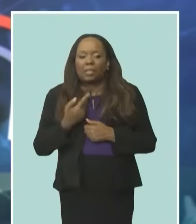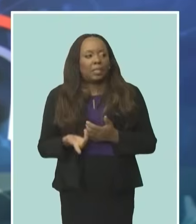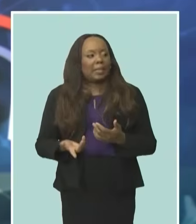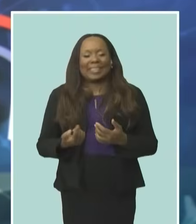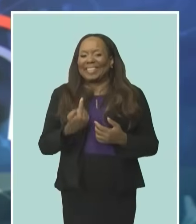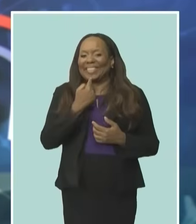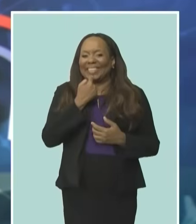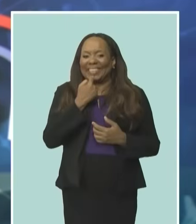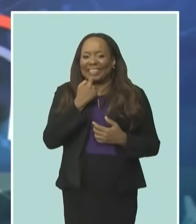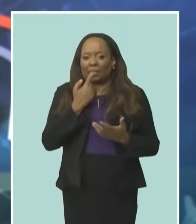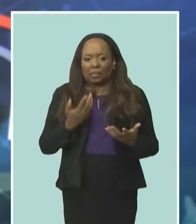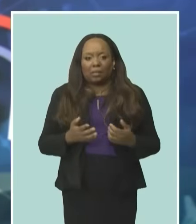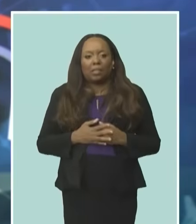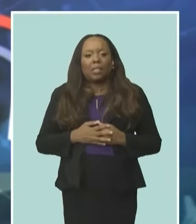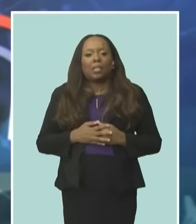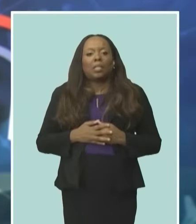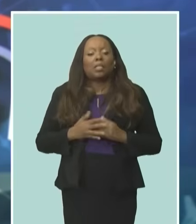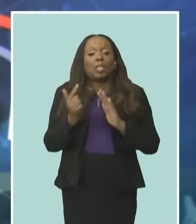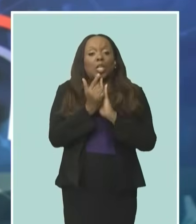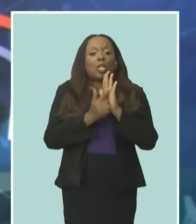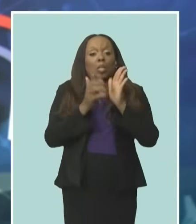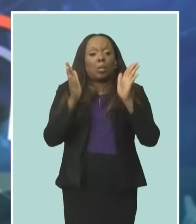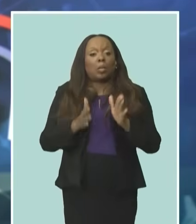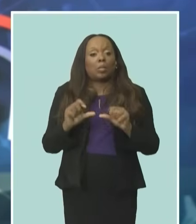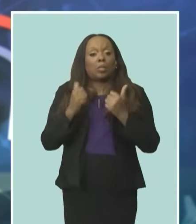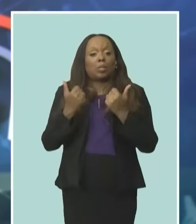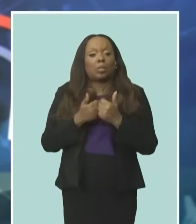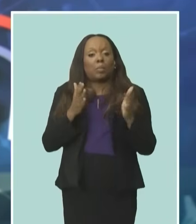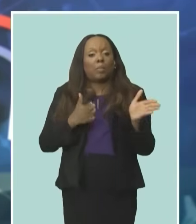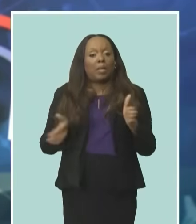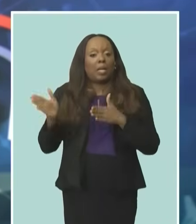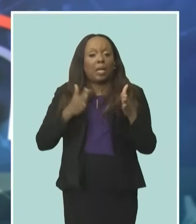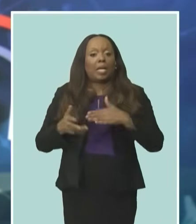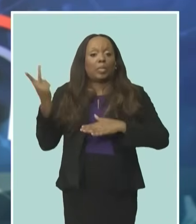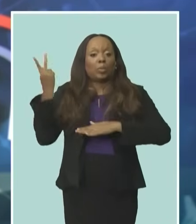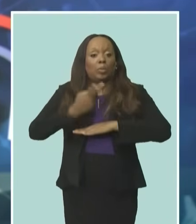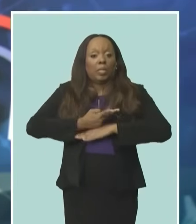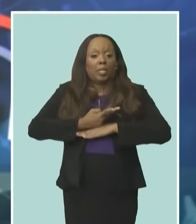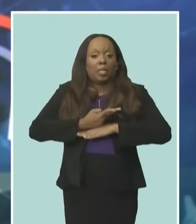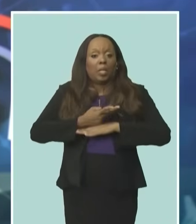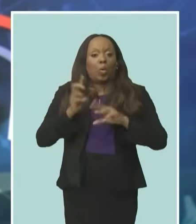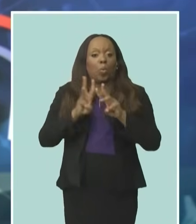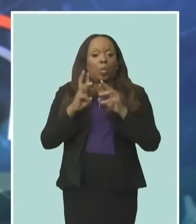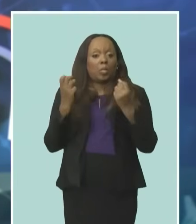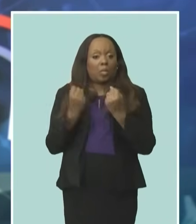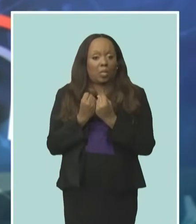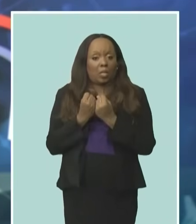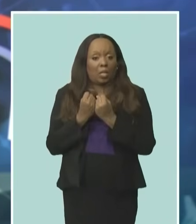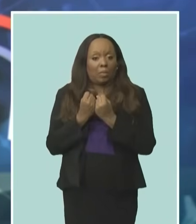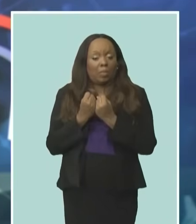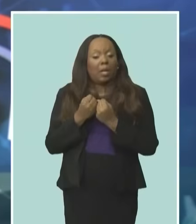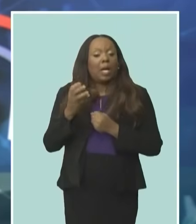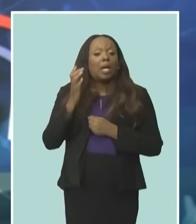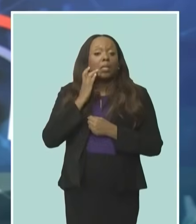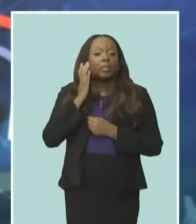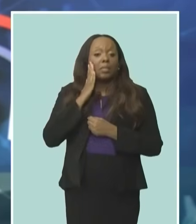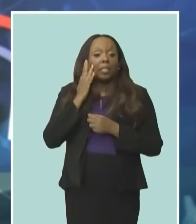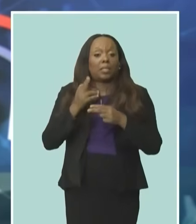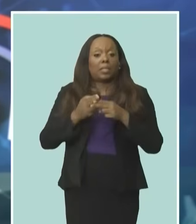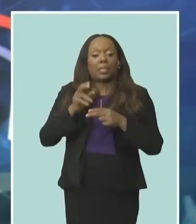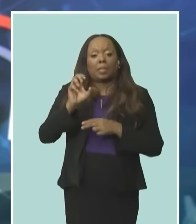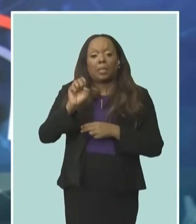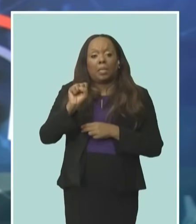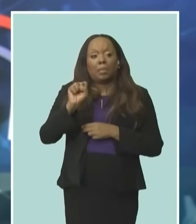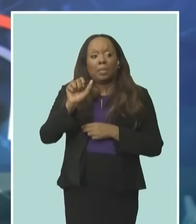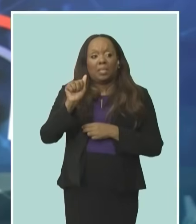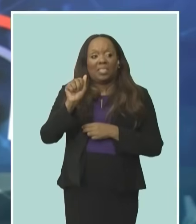Association organized a two-day in-person workshop on court litigation and personal injuries being held at Sandals Royal. Anesta Henry